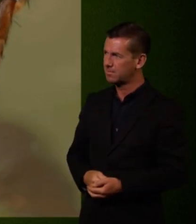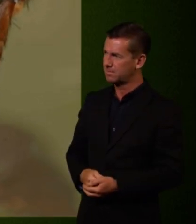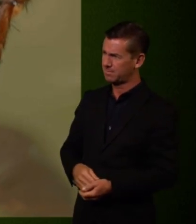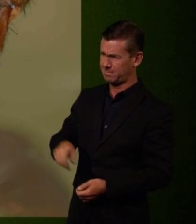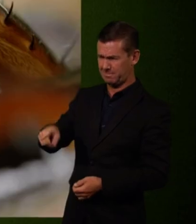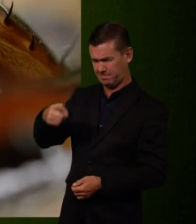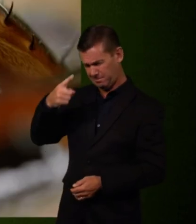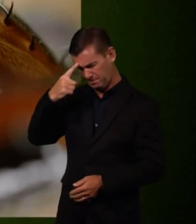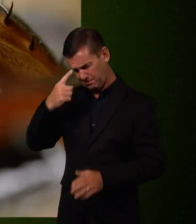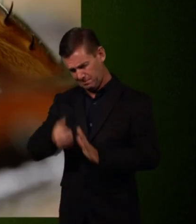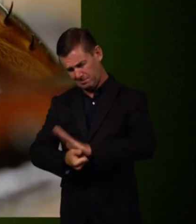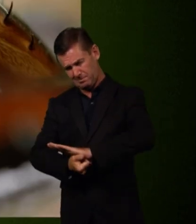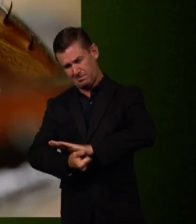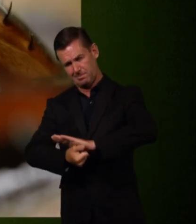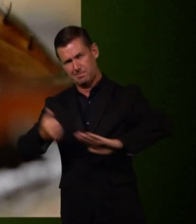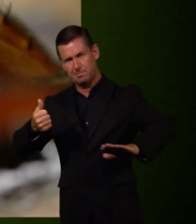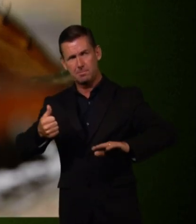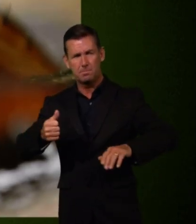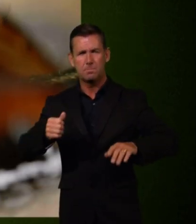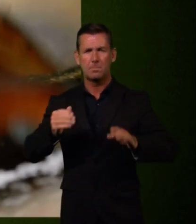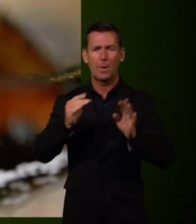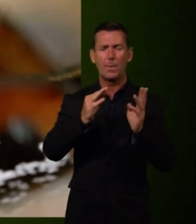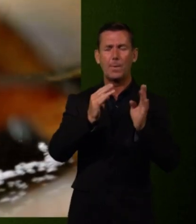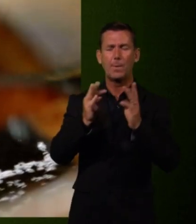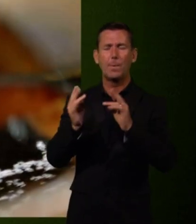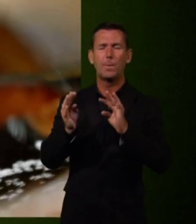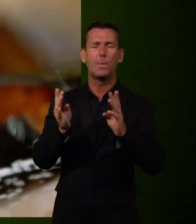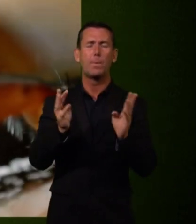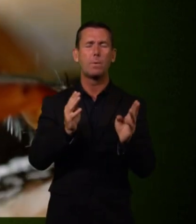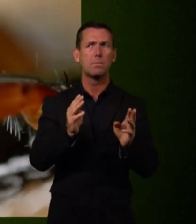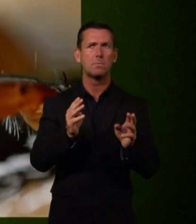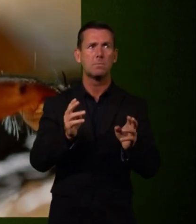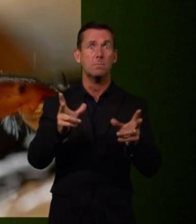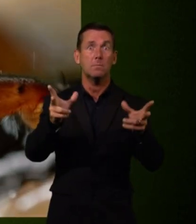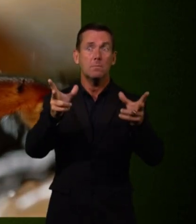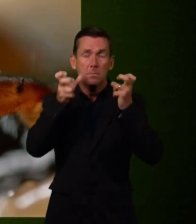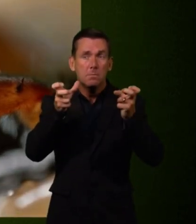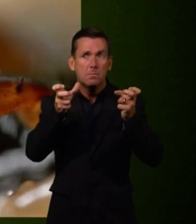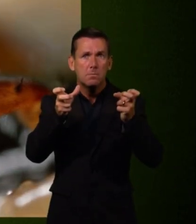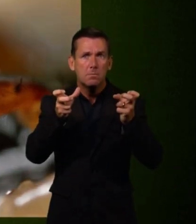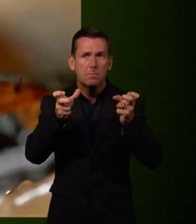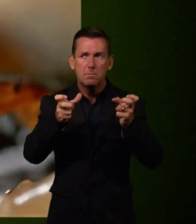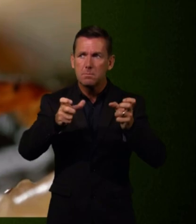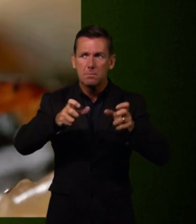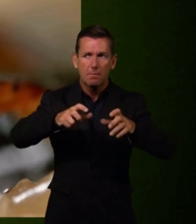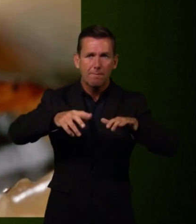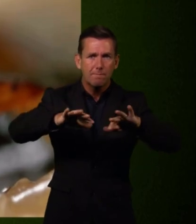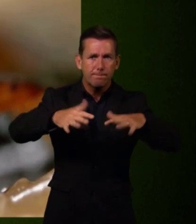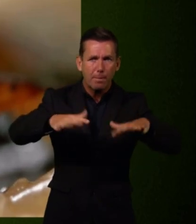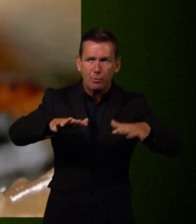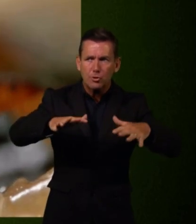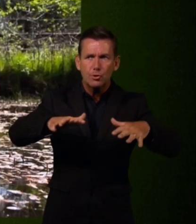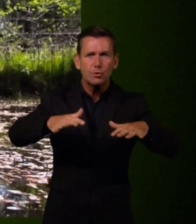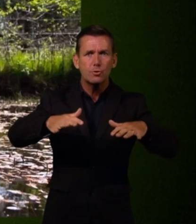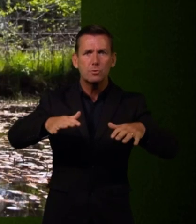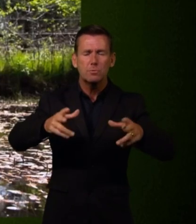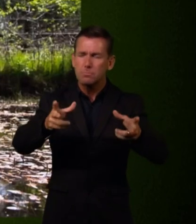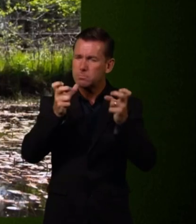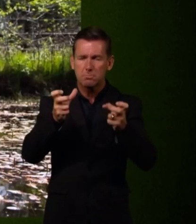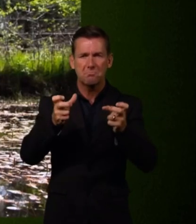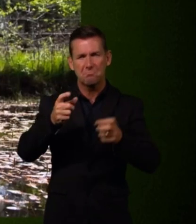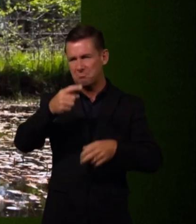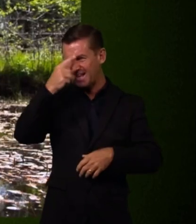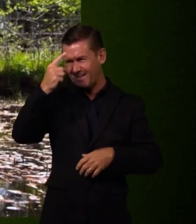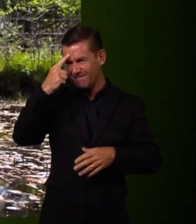some extraordinarily sensitive hairs that pick up the vibrations of anything. So, if